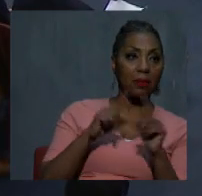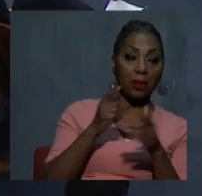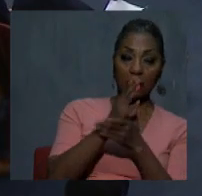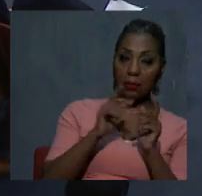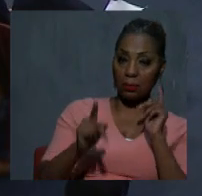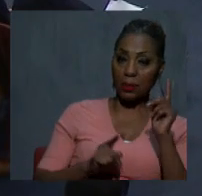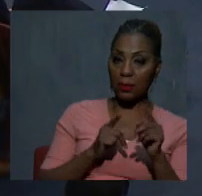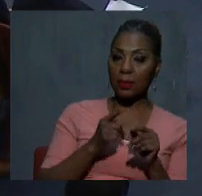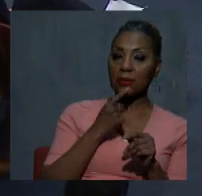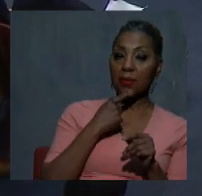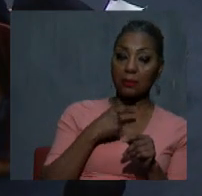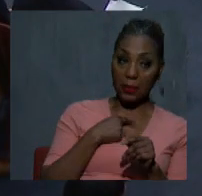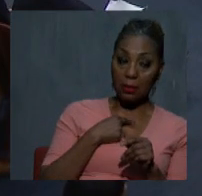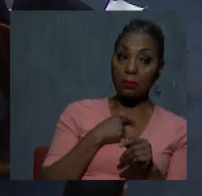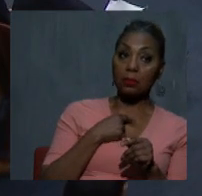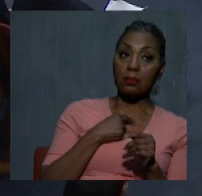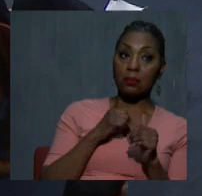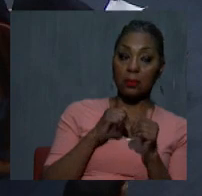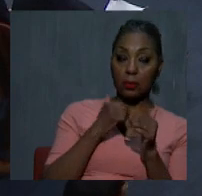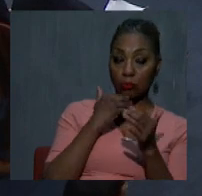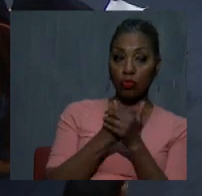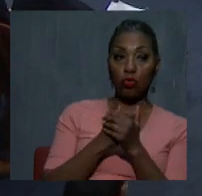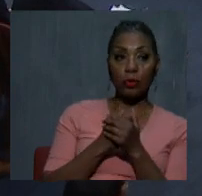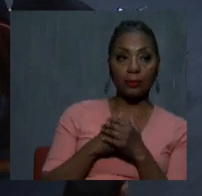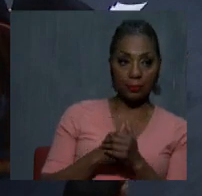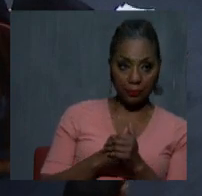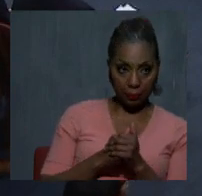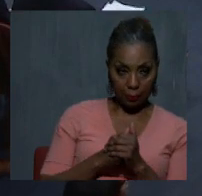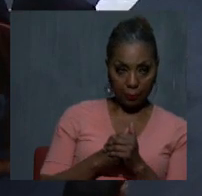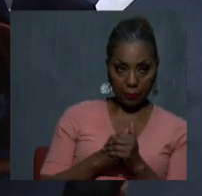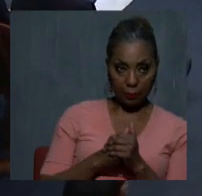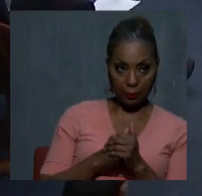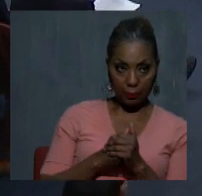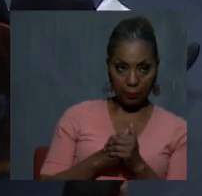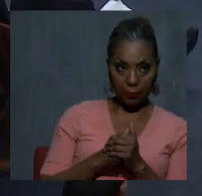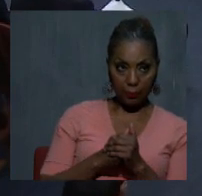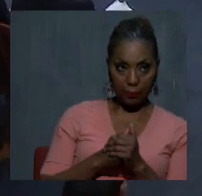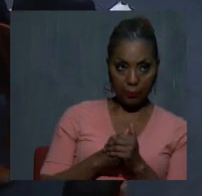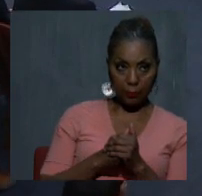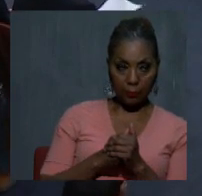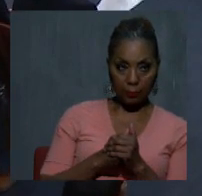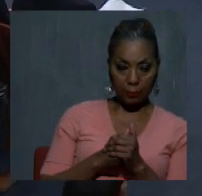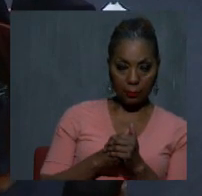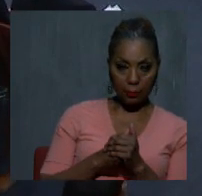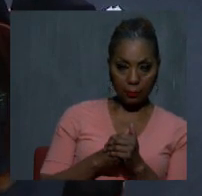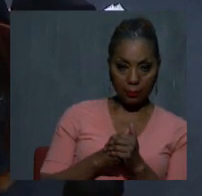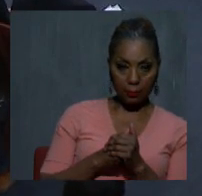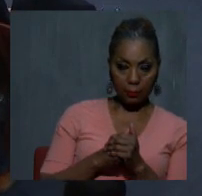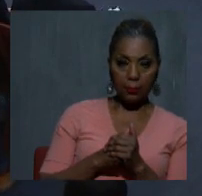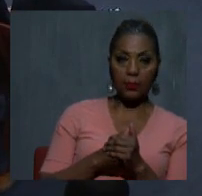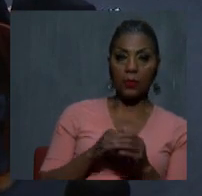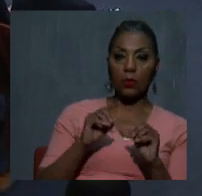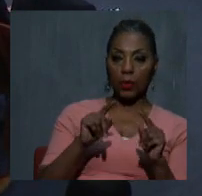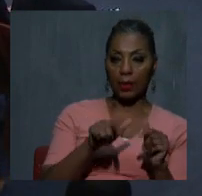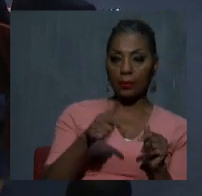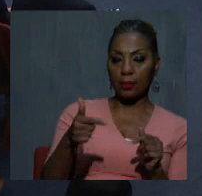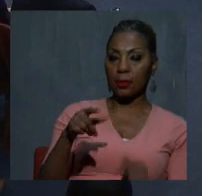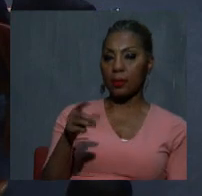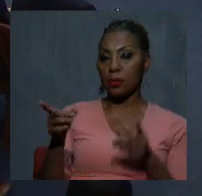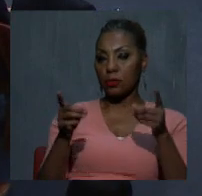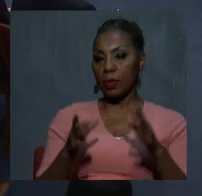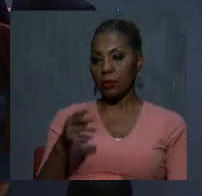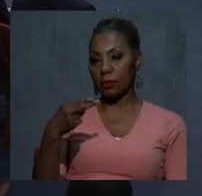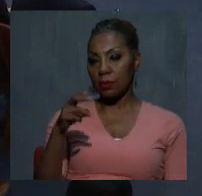it was. I ain't doing it. You better stand in my house. Nope, strangers. Director Hendricks, you're recognized,